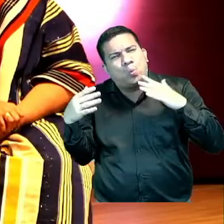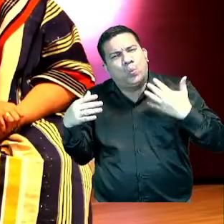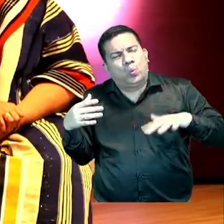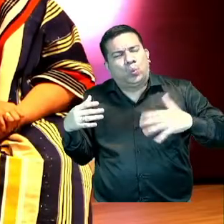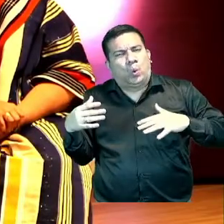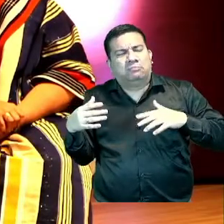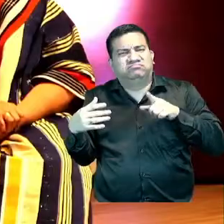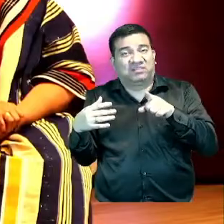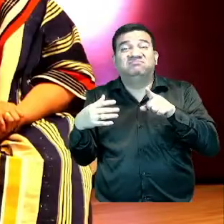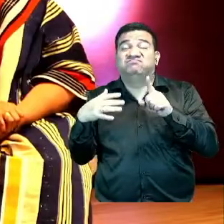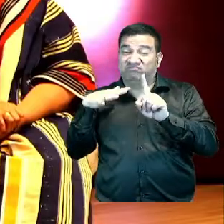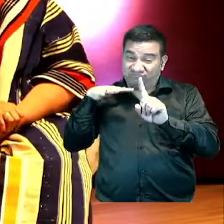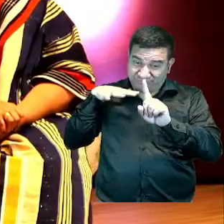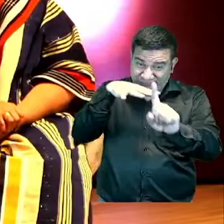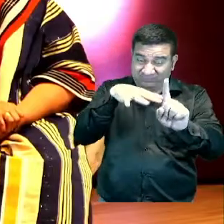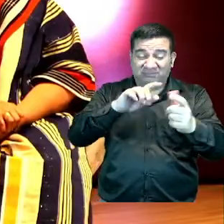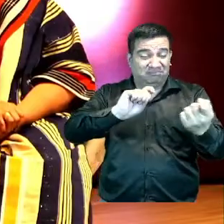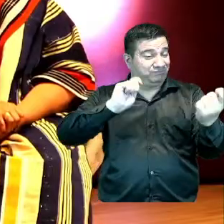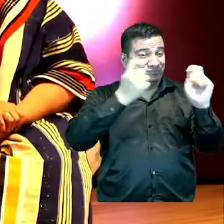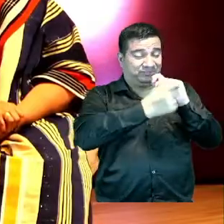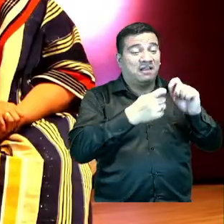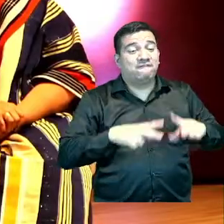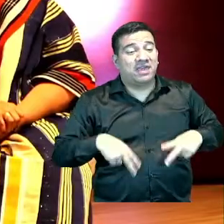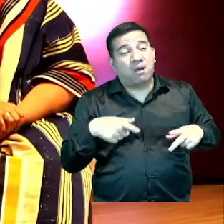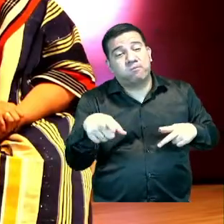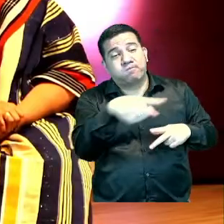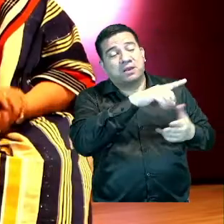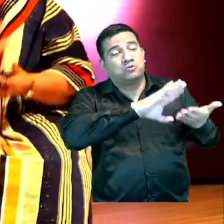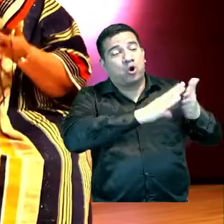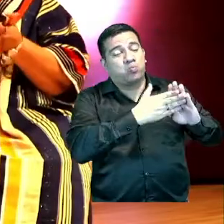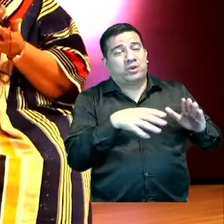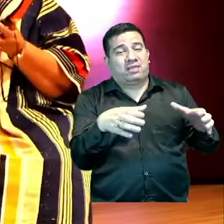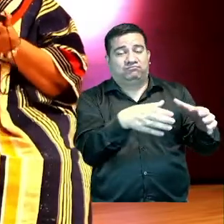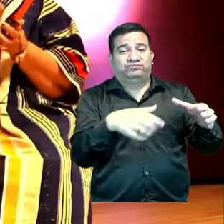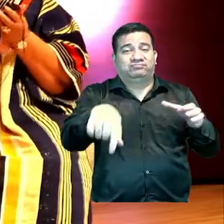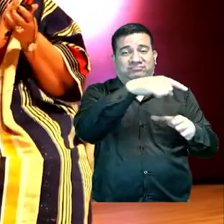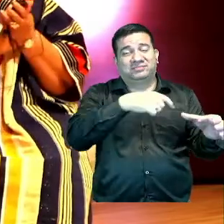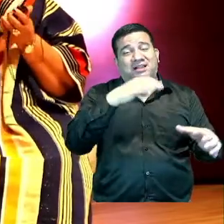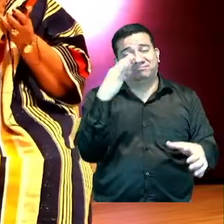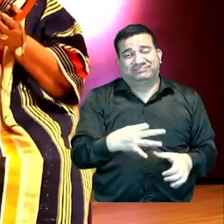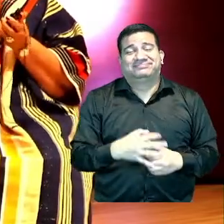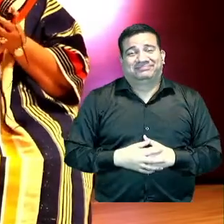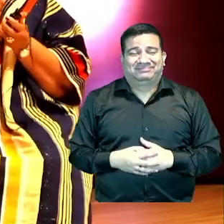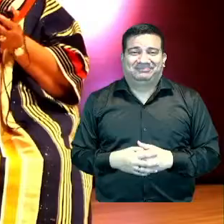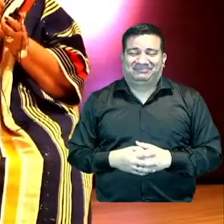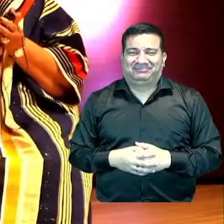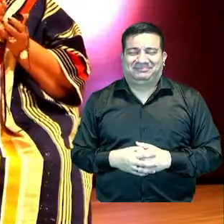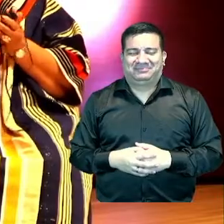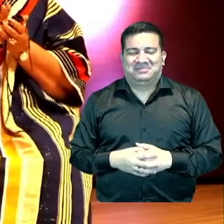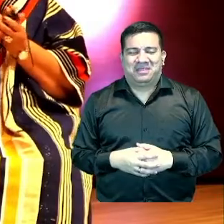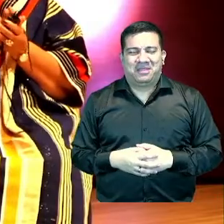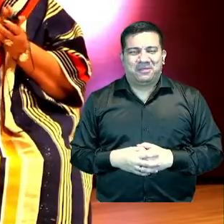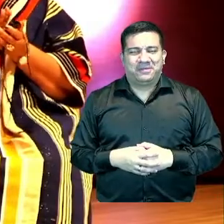documentary changed the lives of the women in my community. And from that moment,